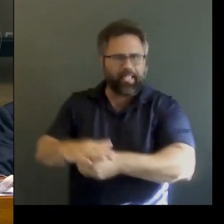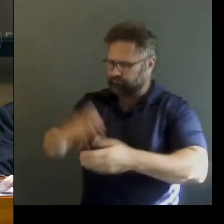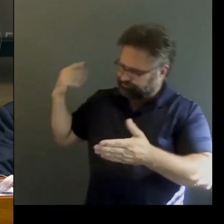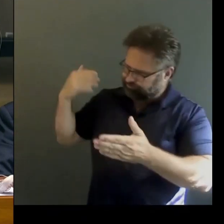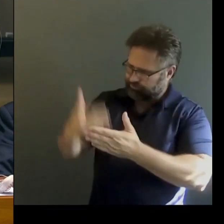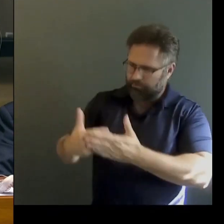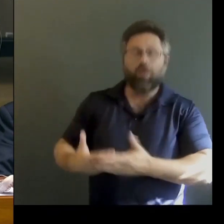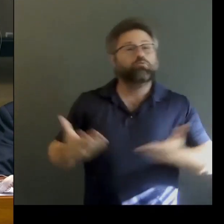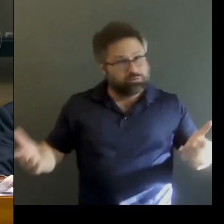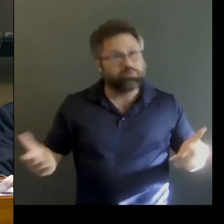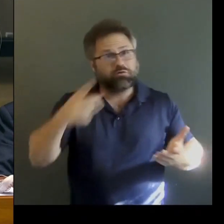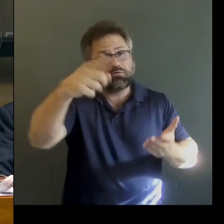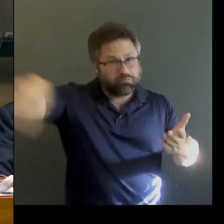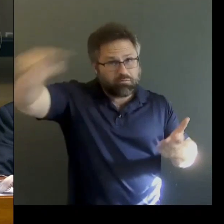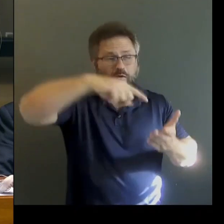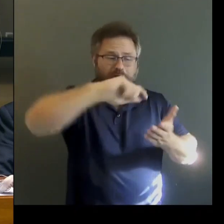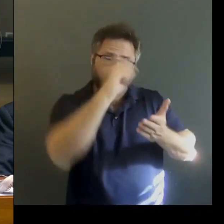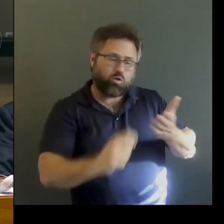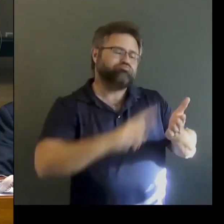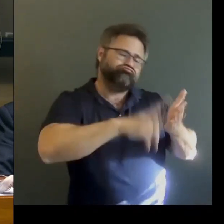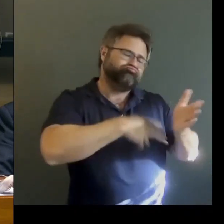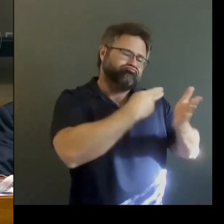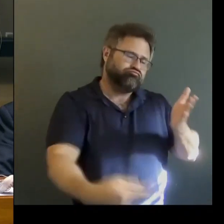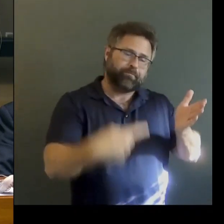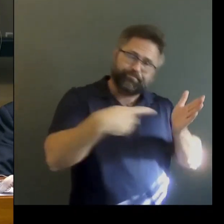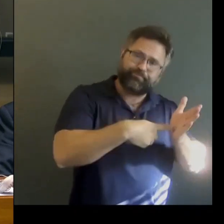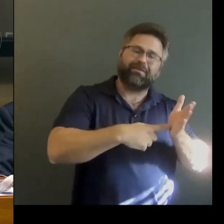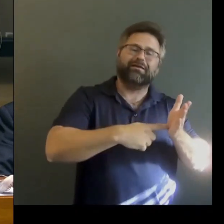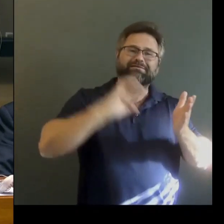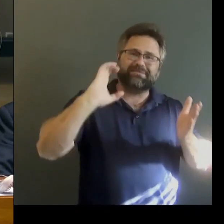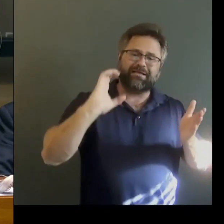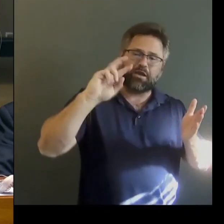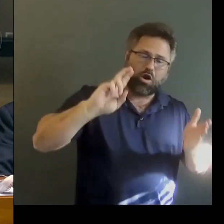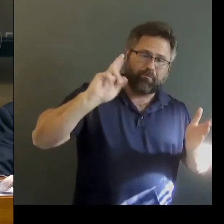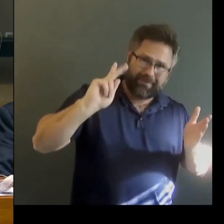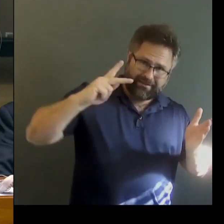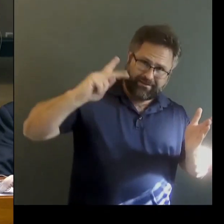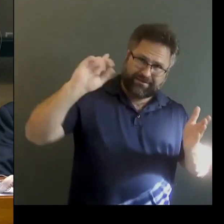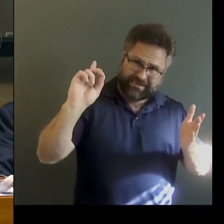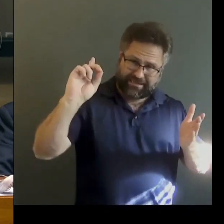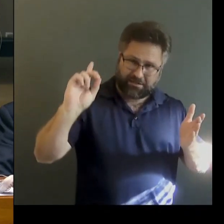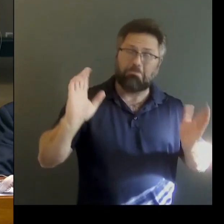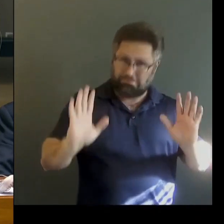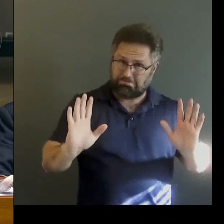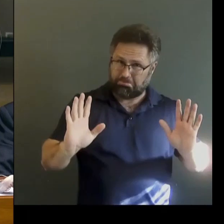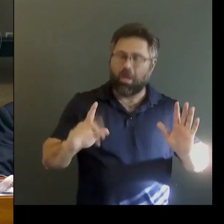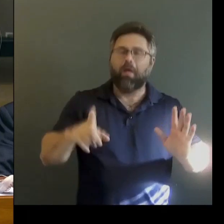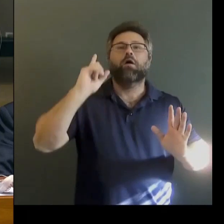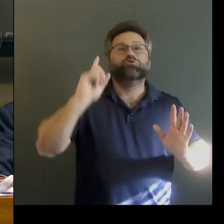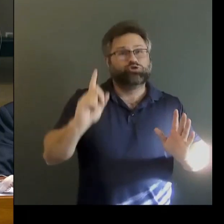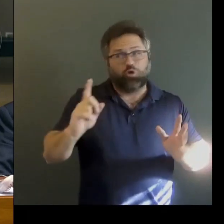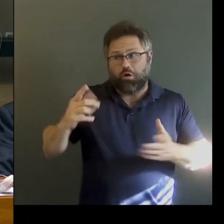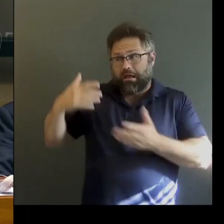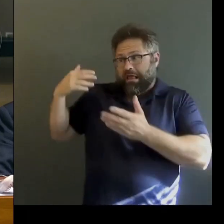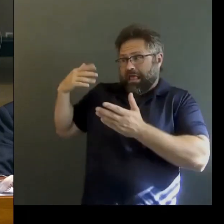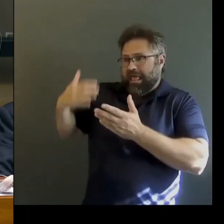place. It is also a fact that we have always played catch-up and continue to do so. But there are new frontiers